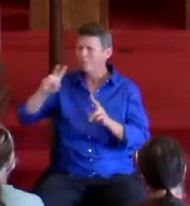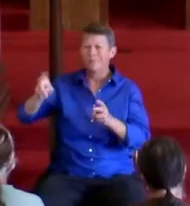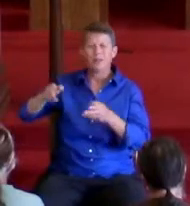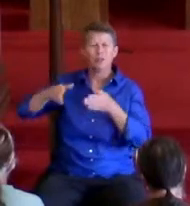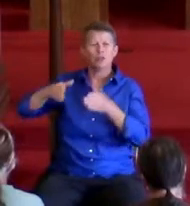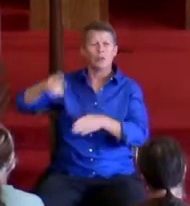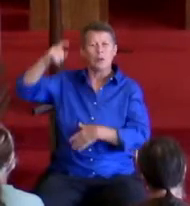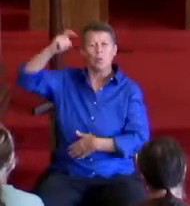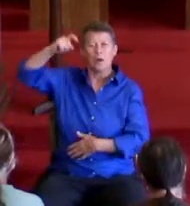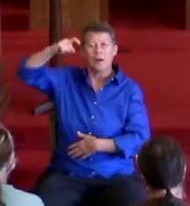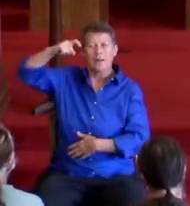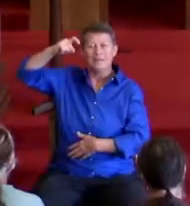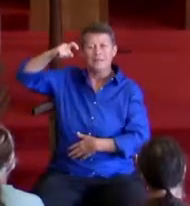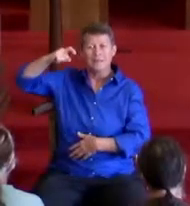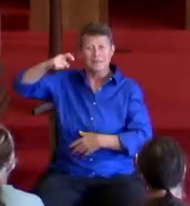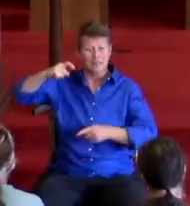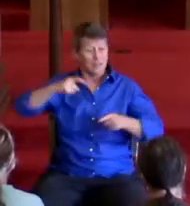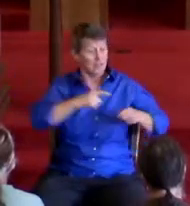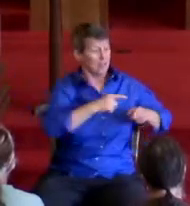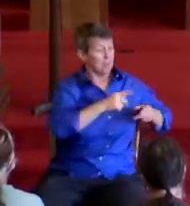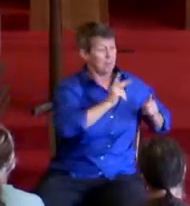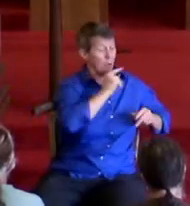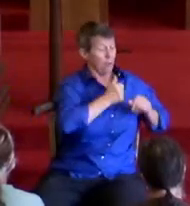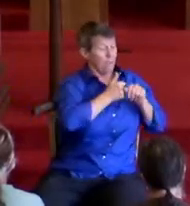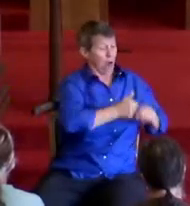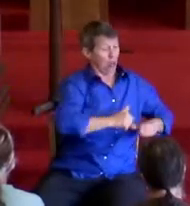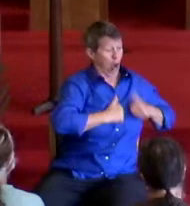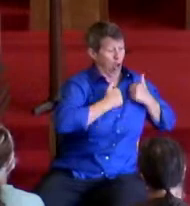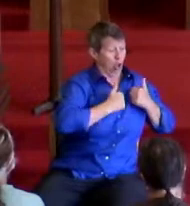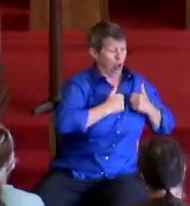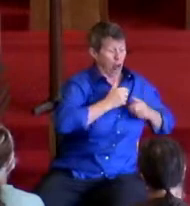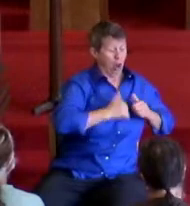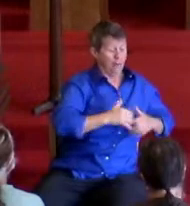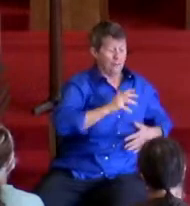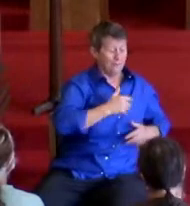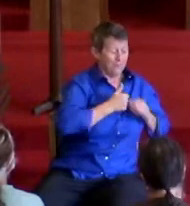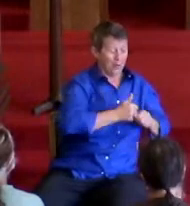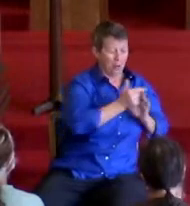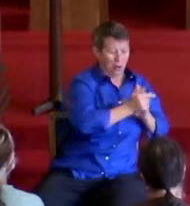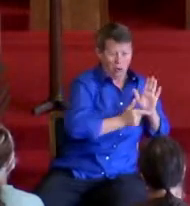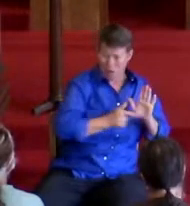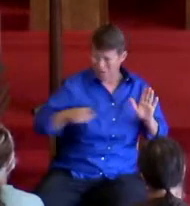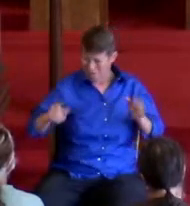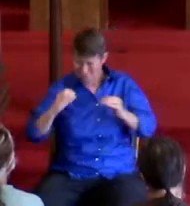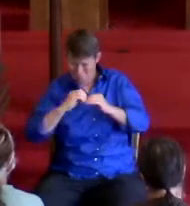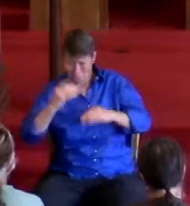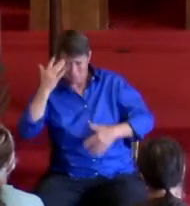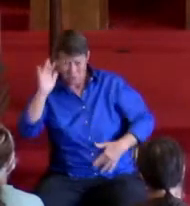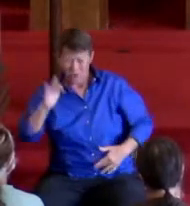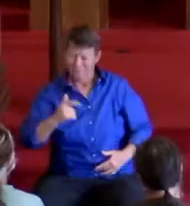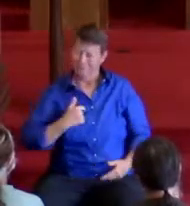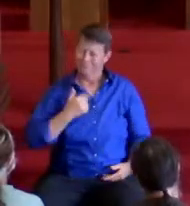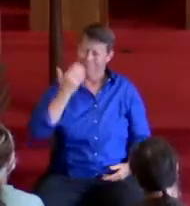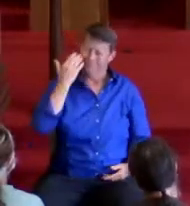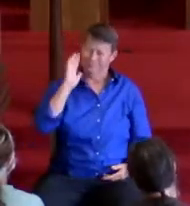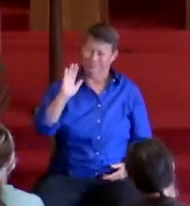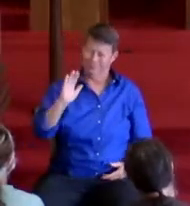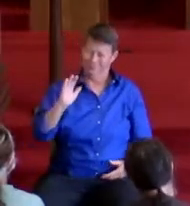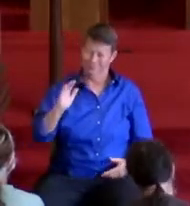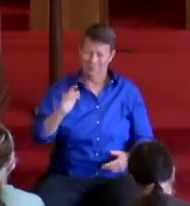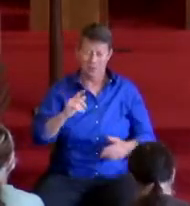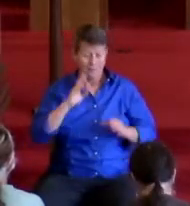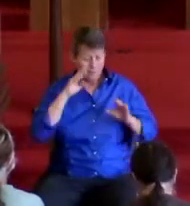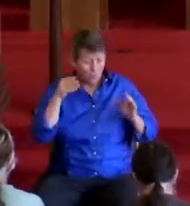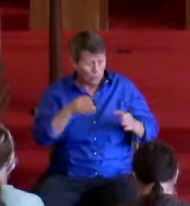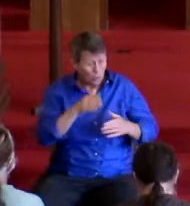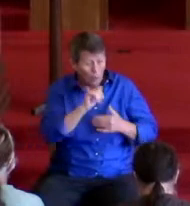law-abiding citizens. I don't know about that. Use every adversity for creative survival. Concentrate on the bare essentials.